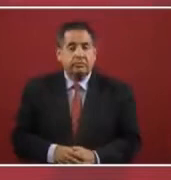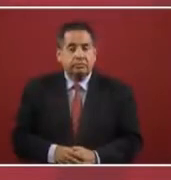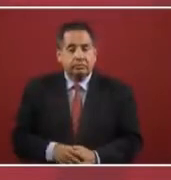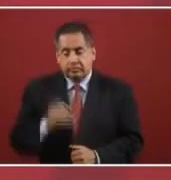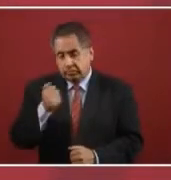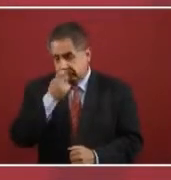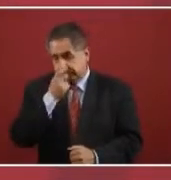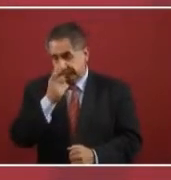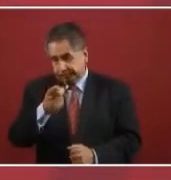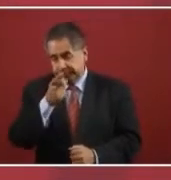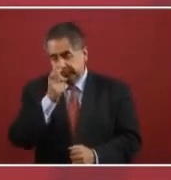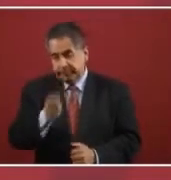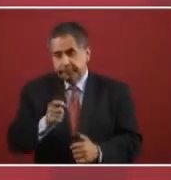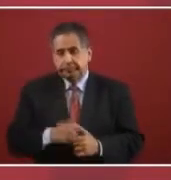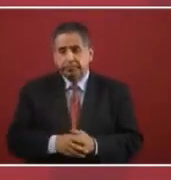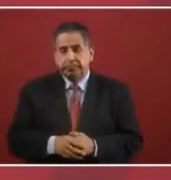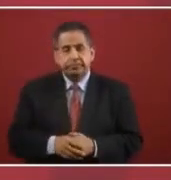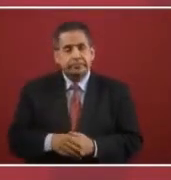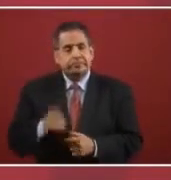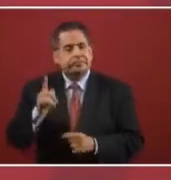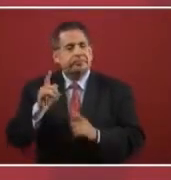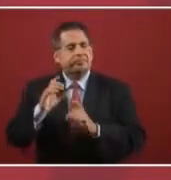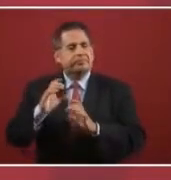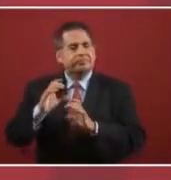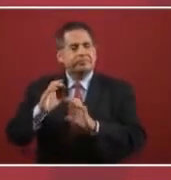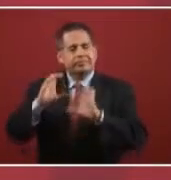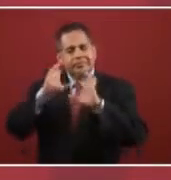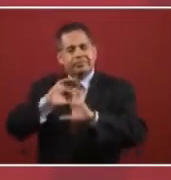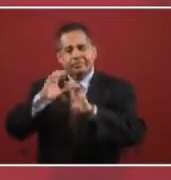say there's a jail in